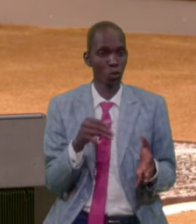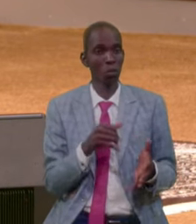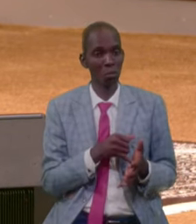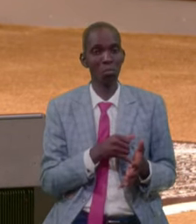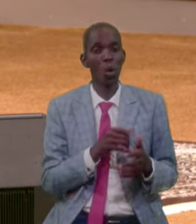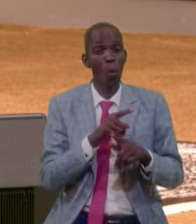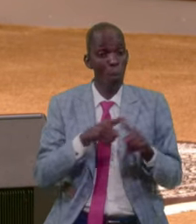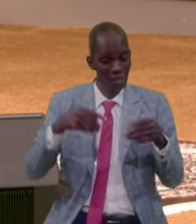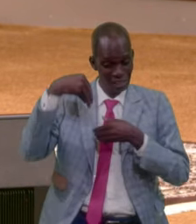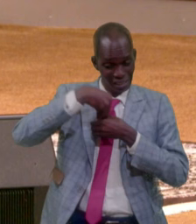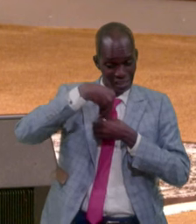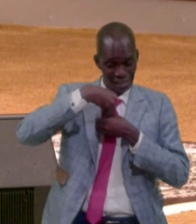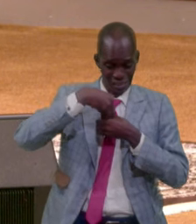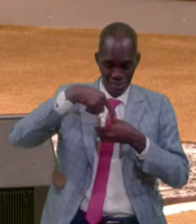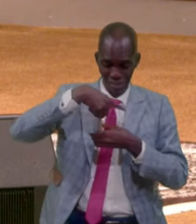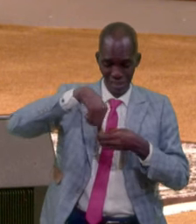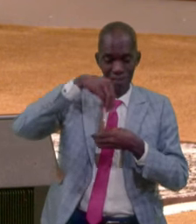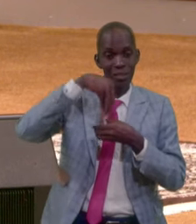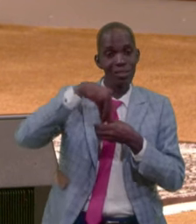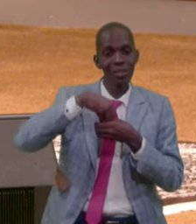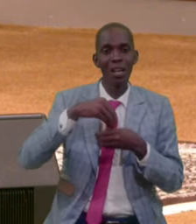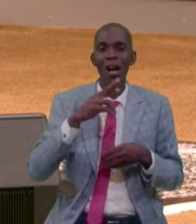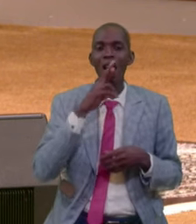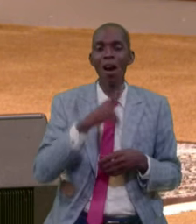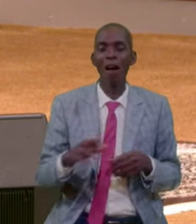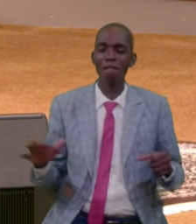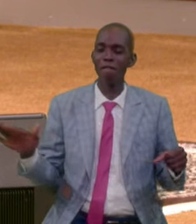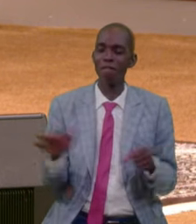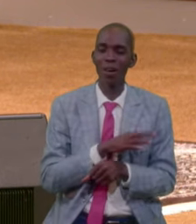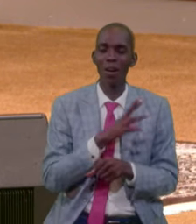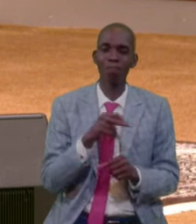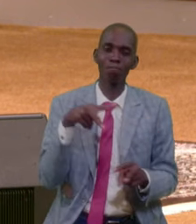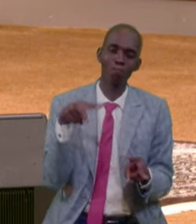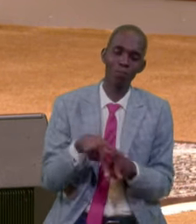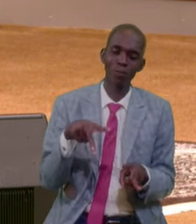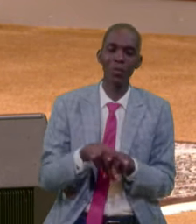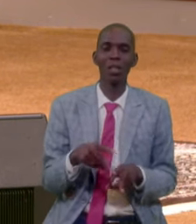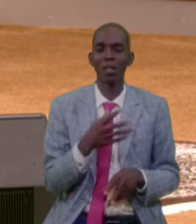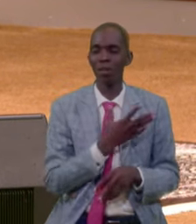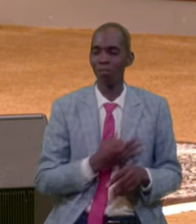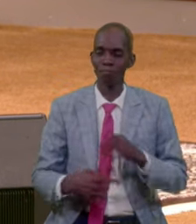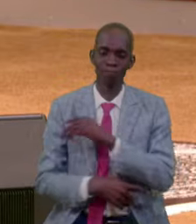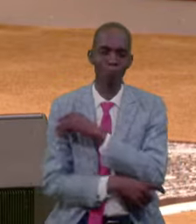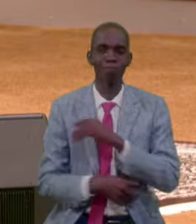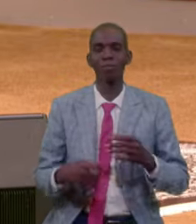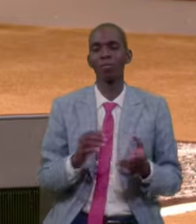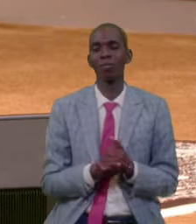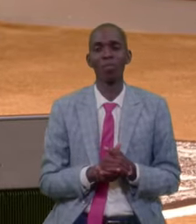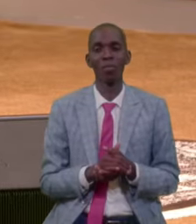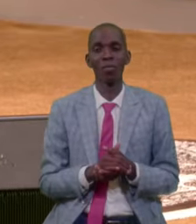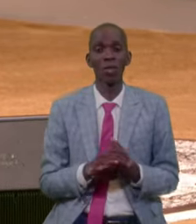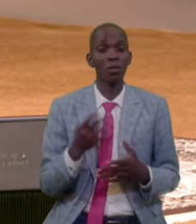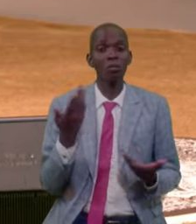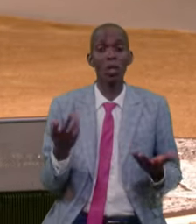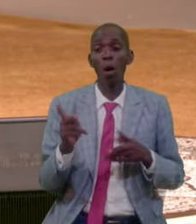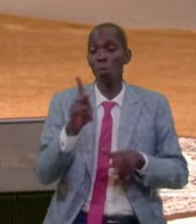within they are full of extortion and excess, not kidding. No, people will not